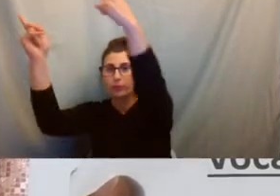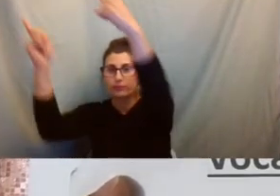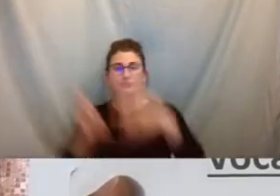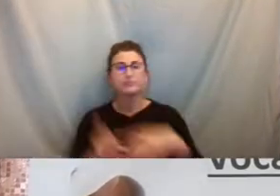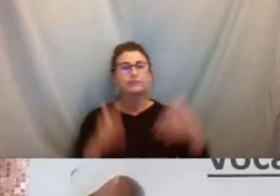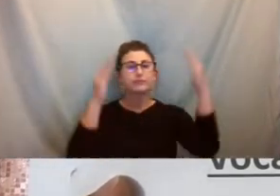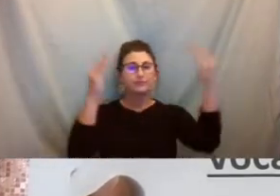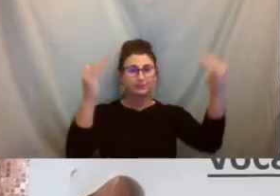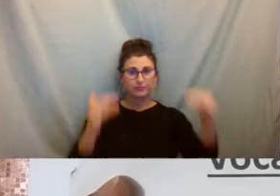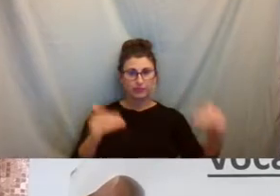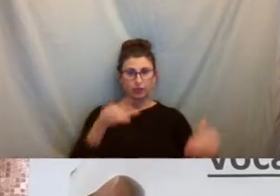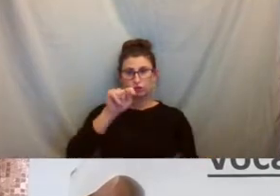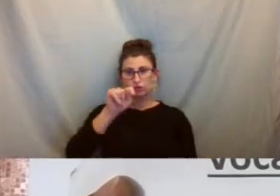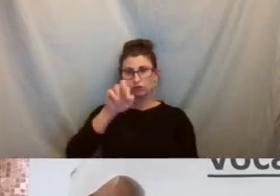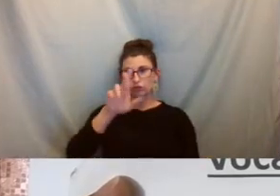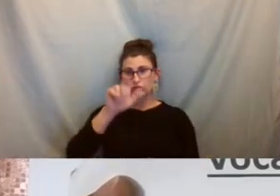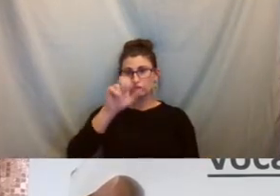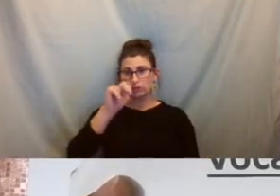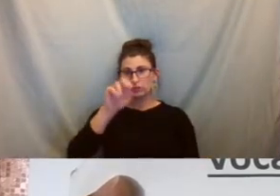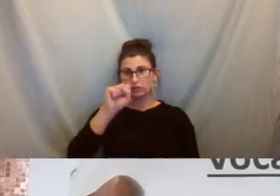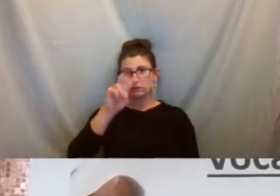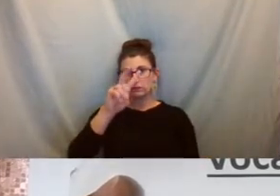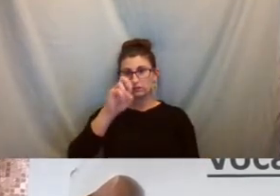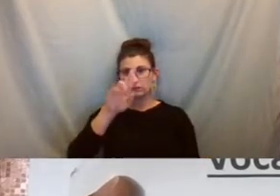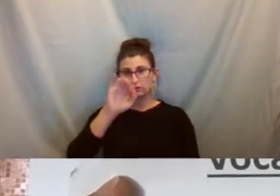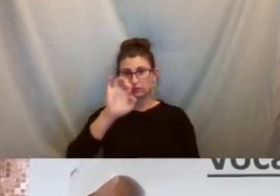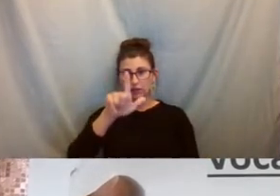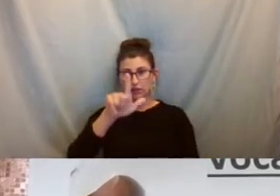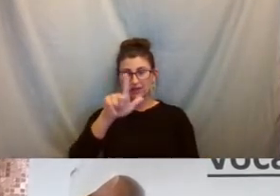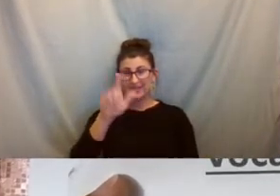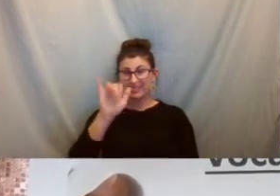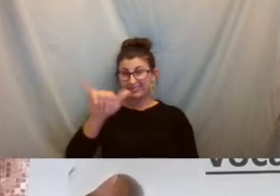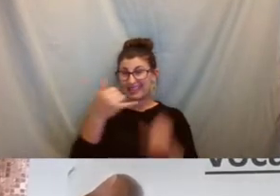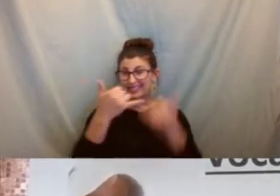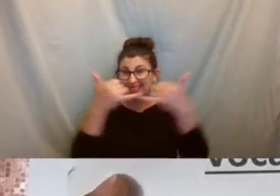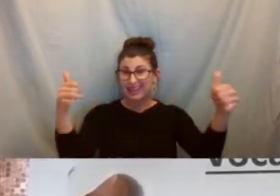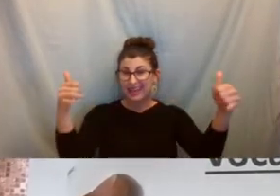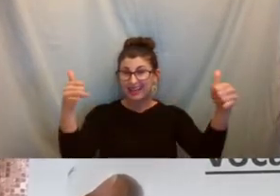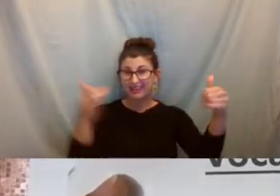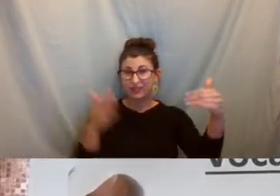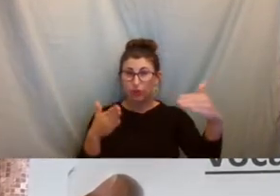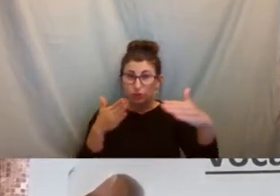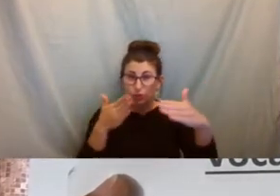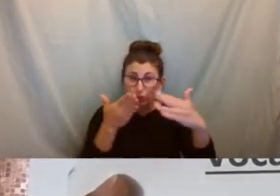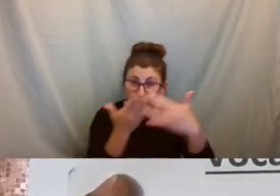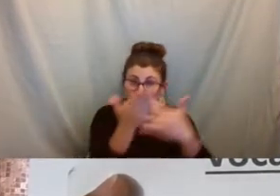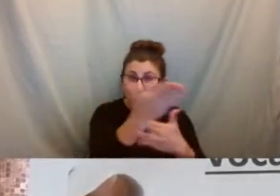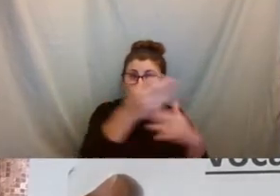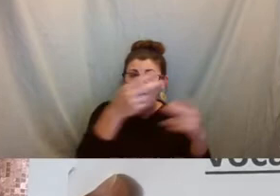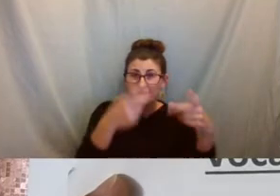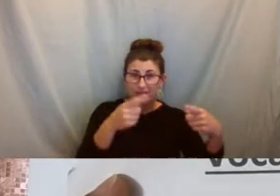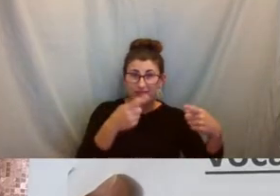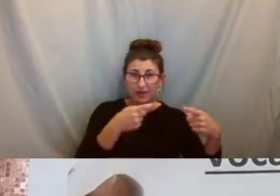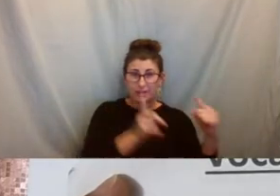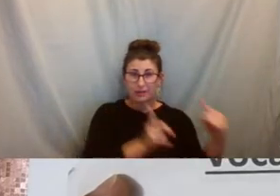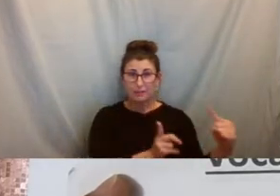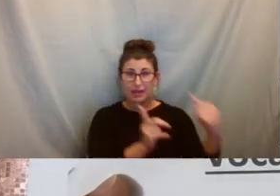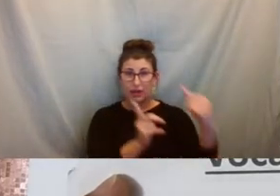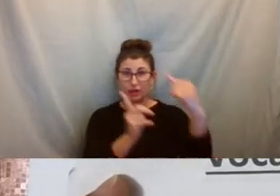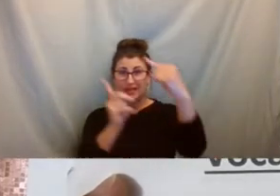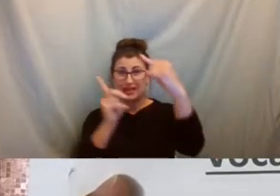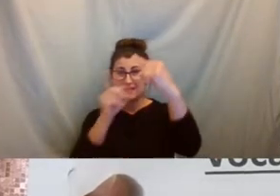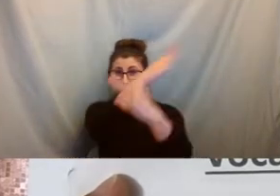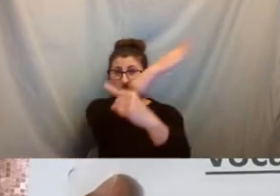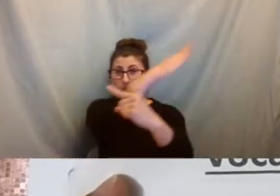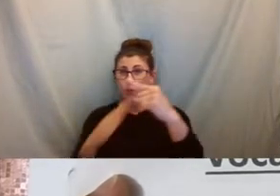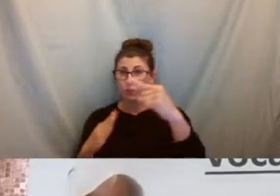is a line that cuts through parallel lines. This is my transversal right here. This one right